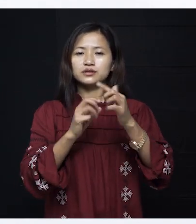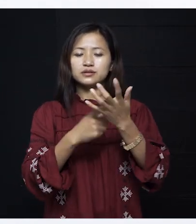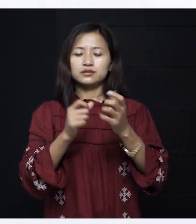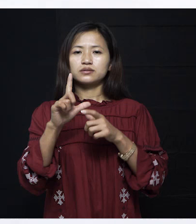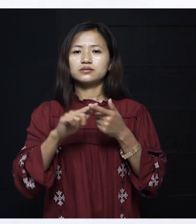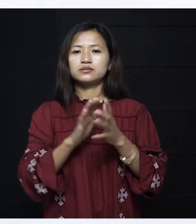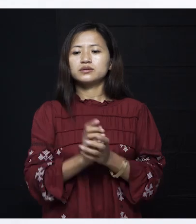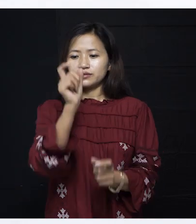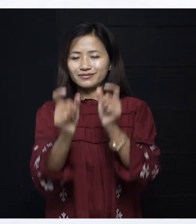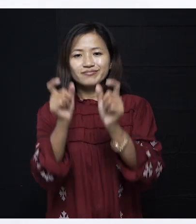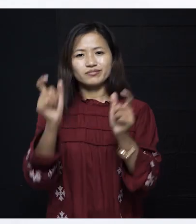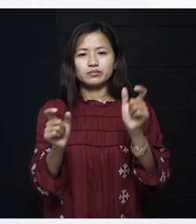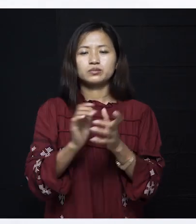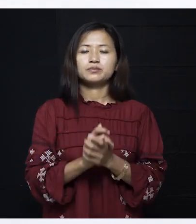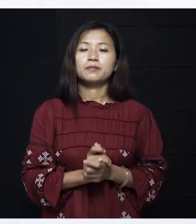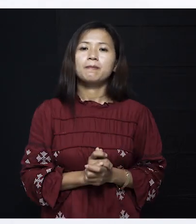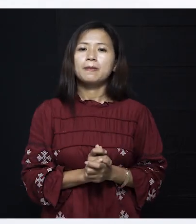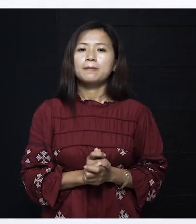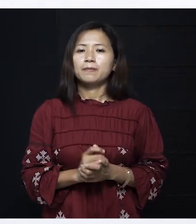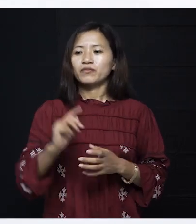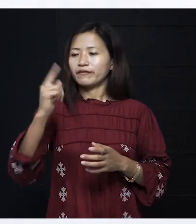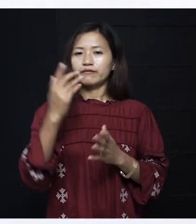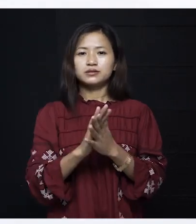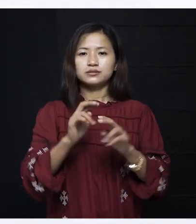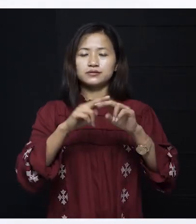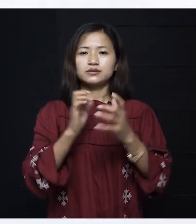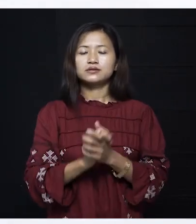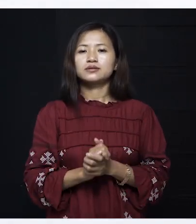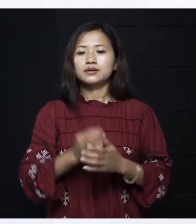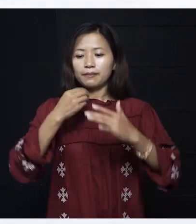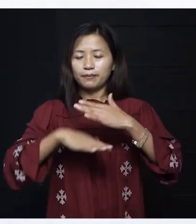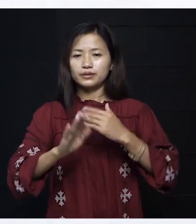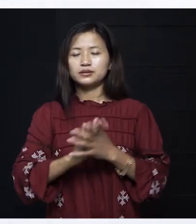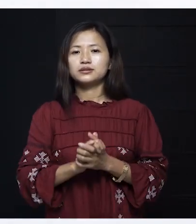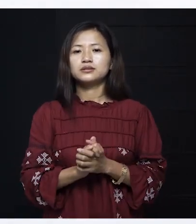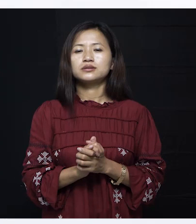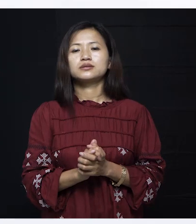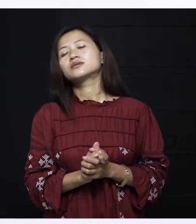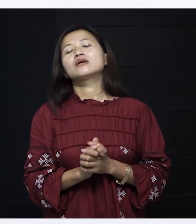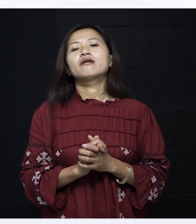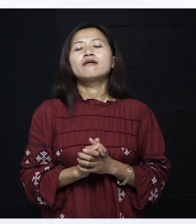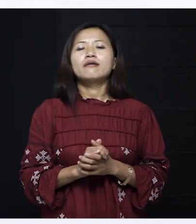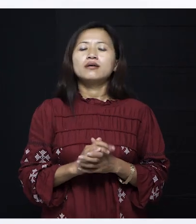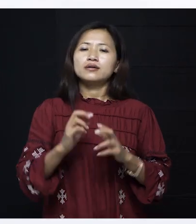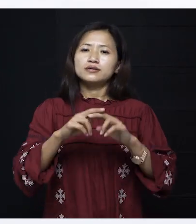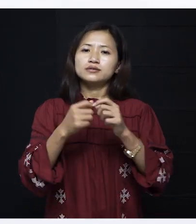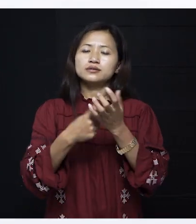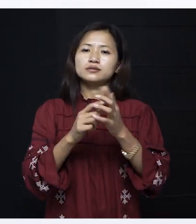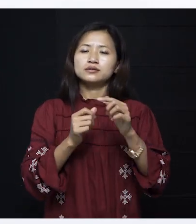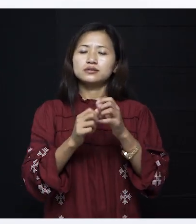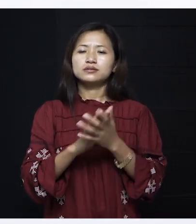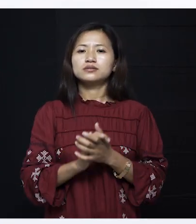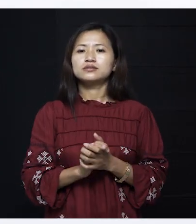the population, okay? So the first factor is birth. So that is the fertility of the population